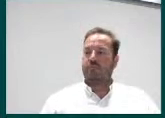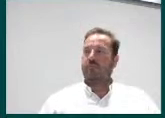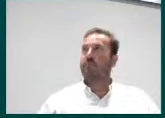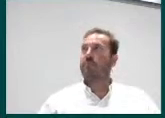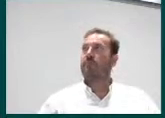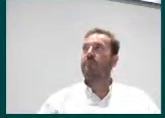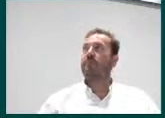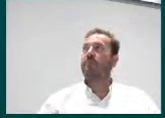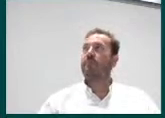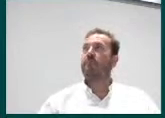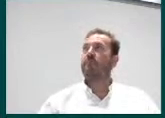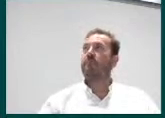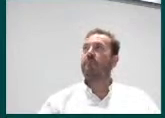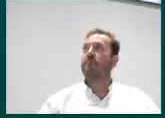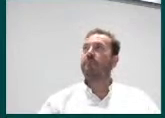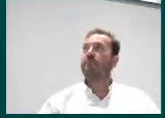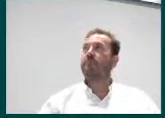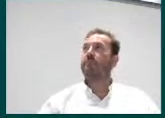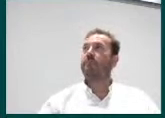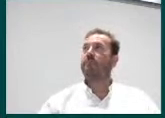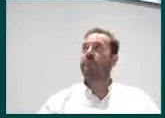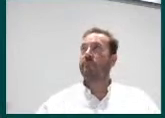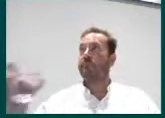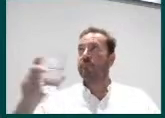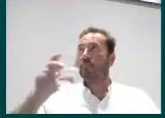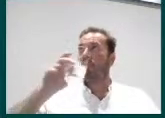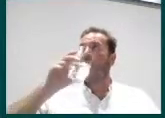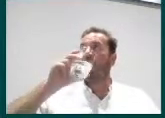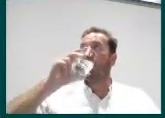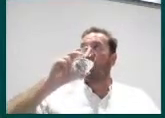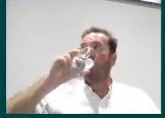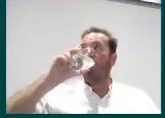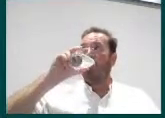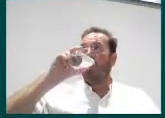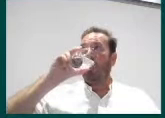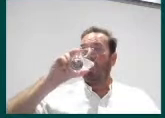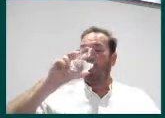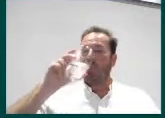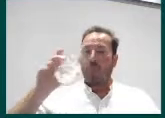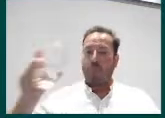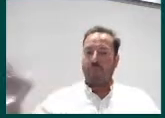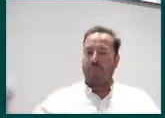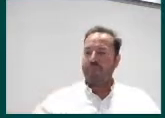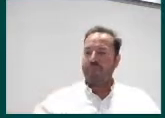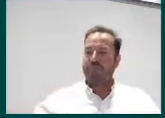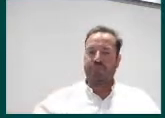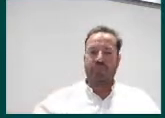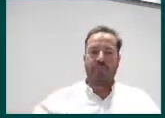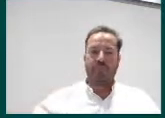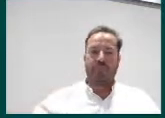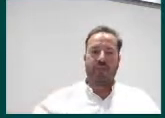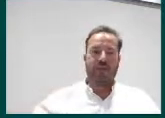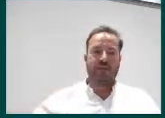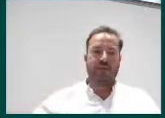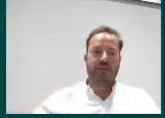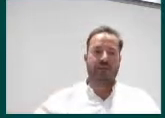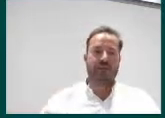2016 to use continuously SAF in their aircrafts.